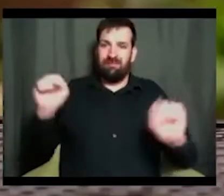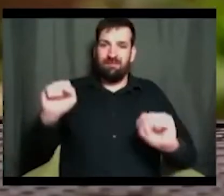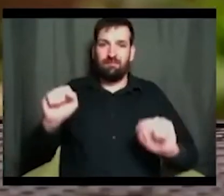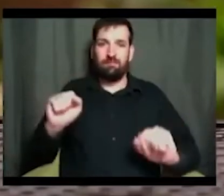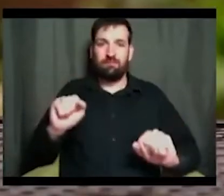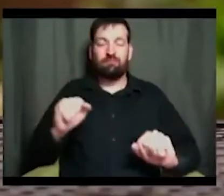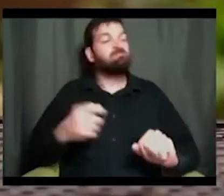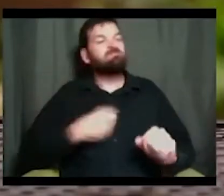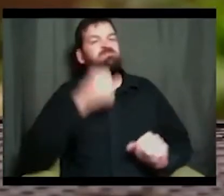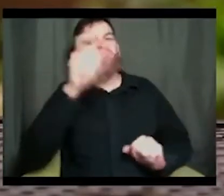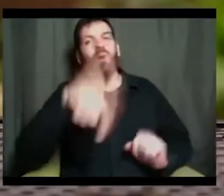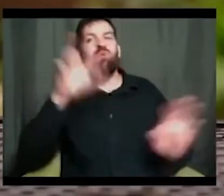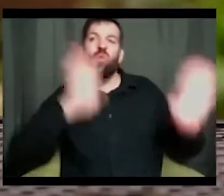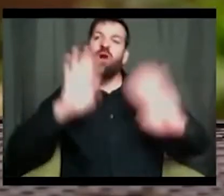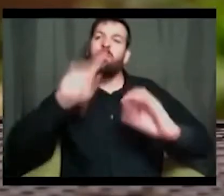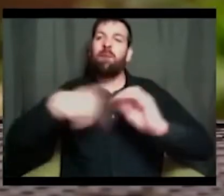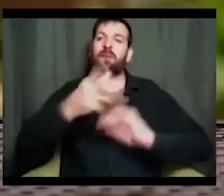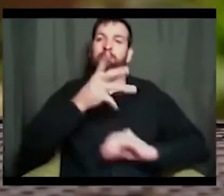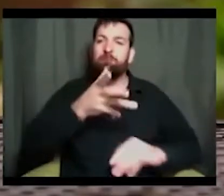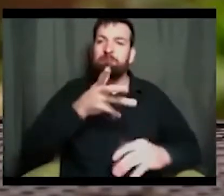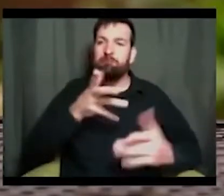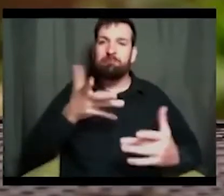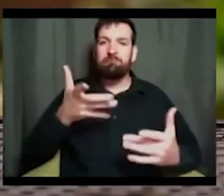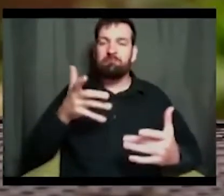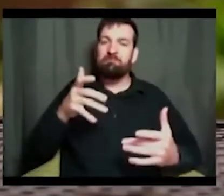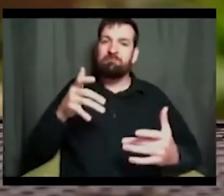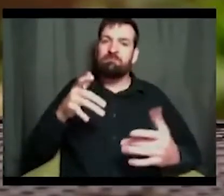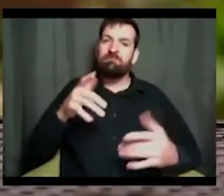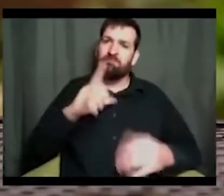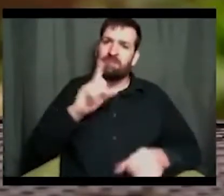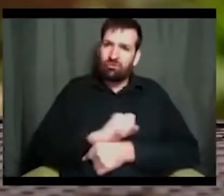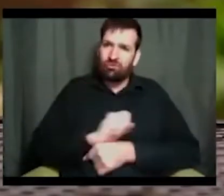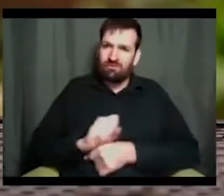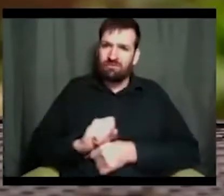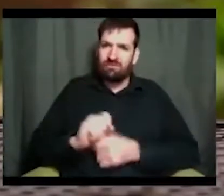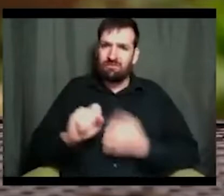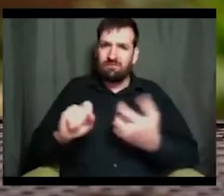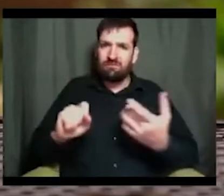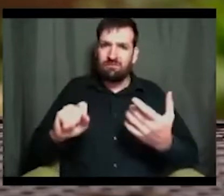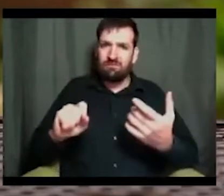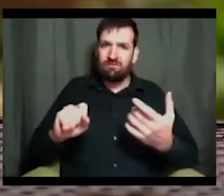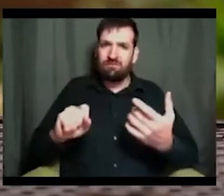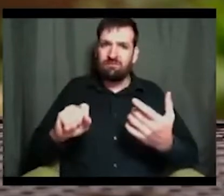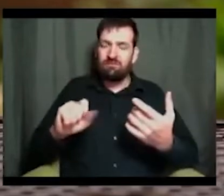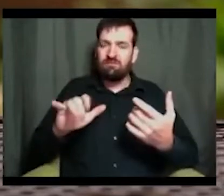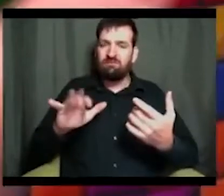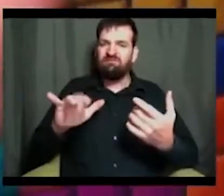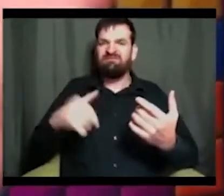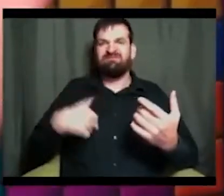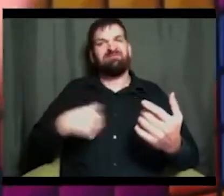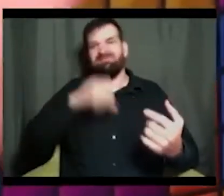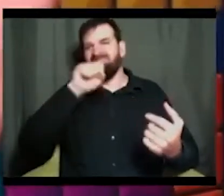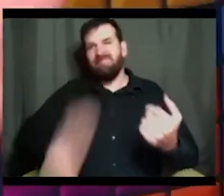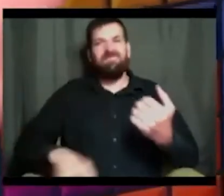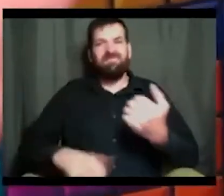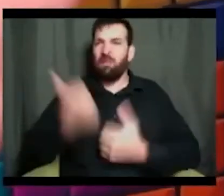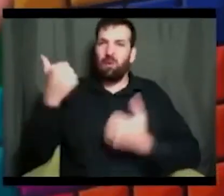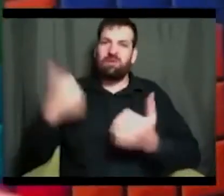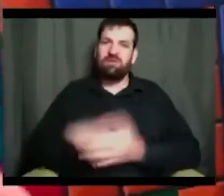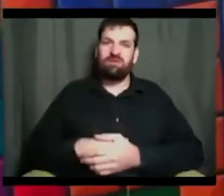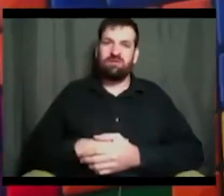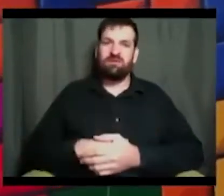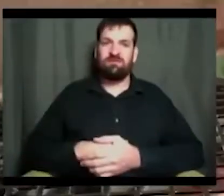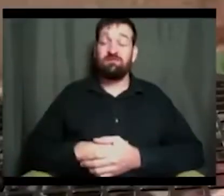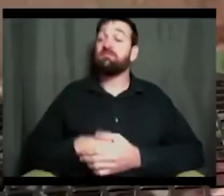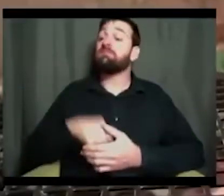about my mom, which is actually the person that I love the most. There we go. That's when she says